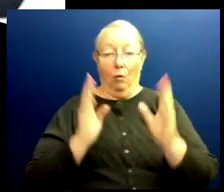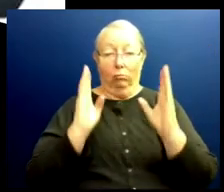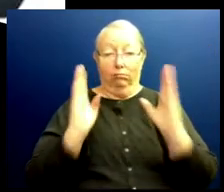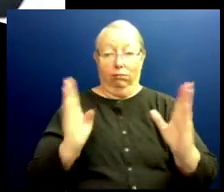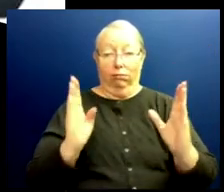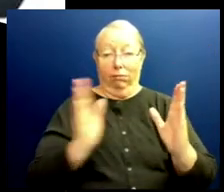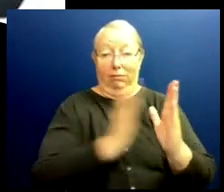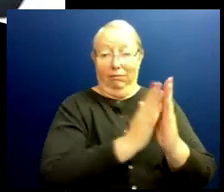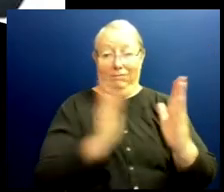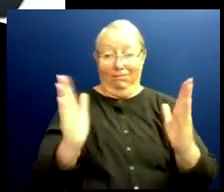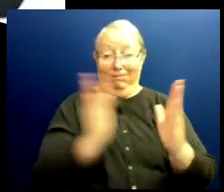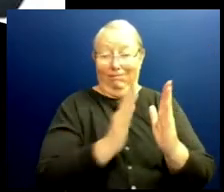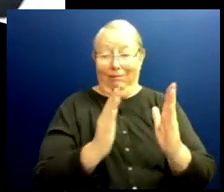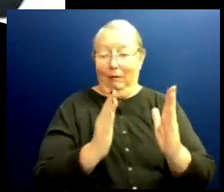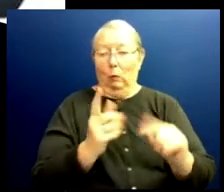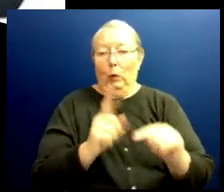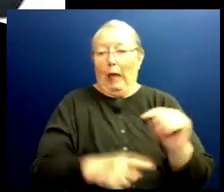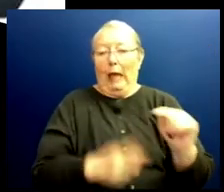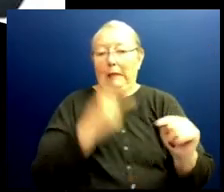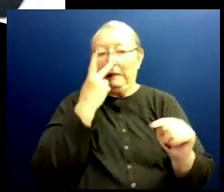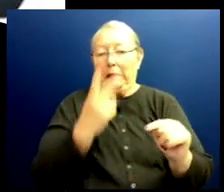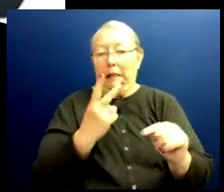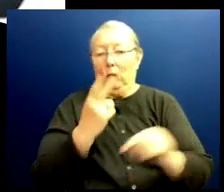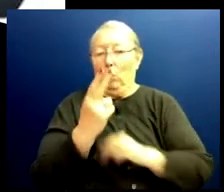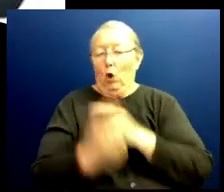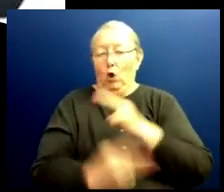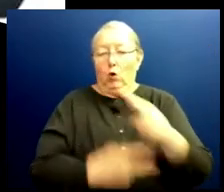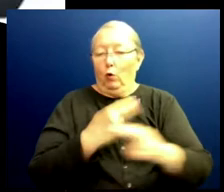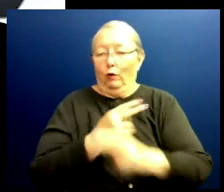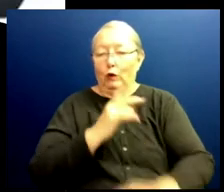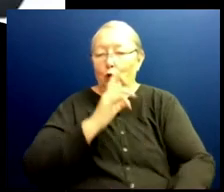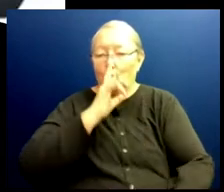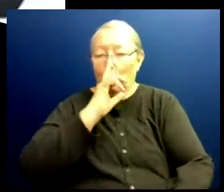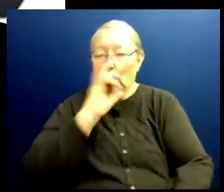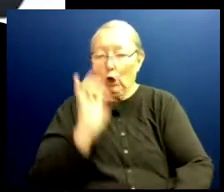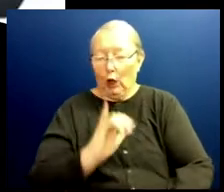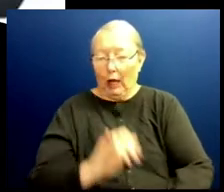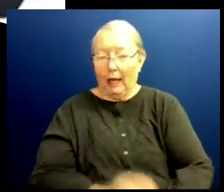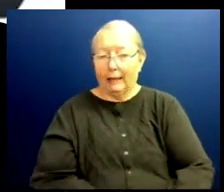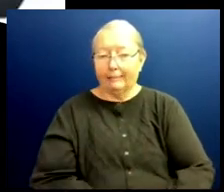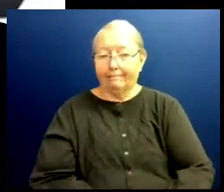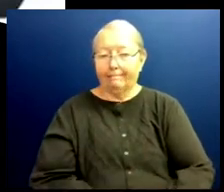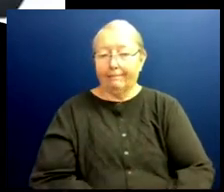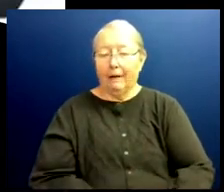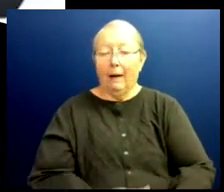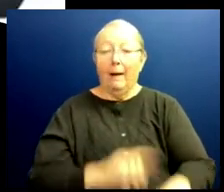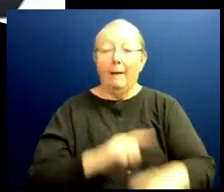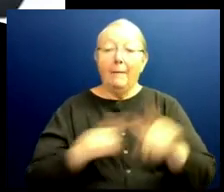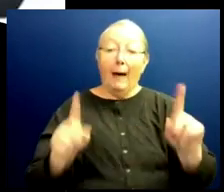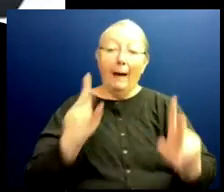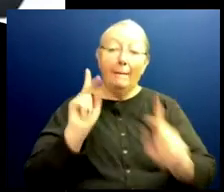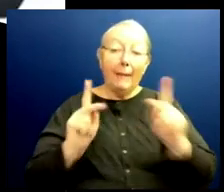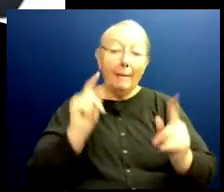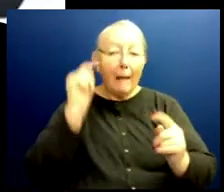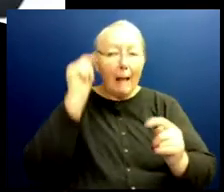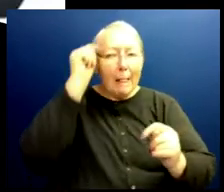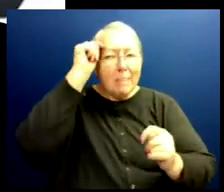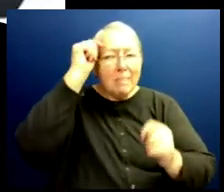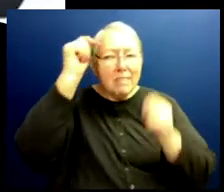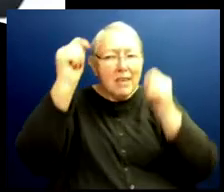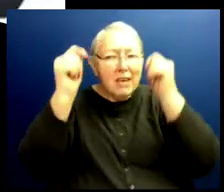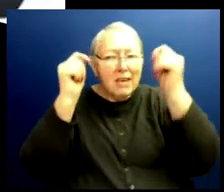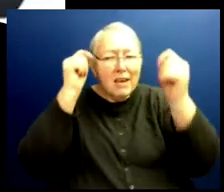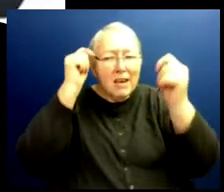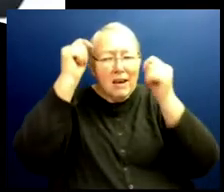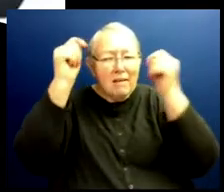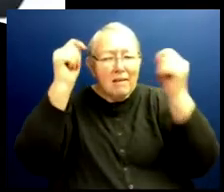really looked like. Instead, theoreticians got the jump on we observers and